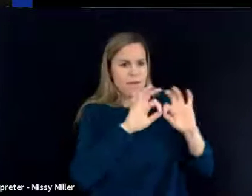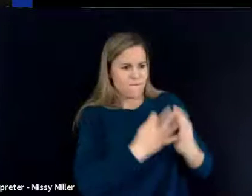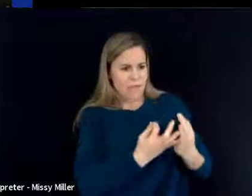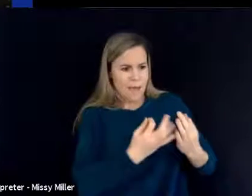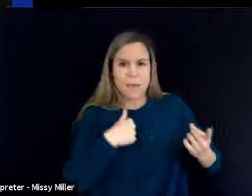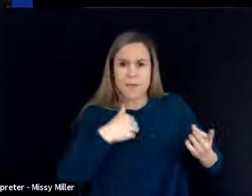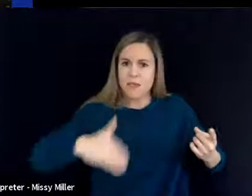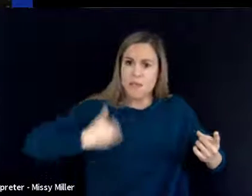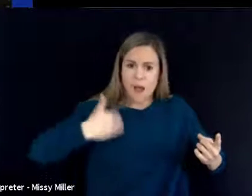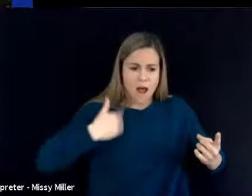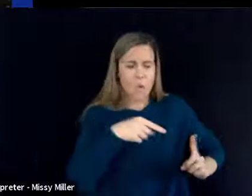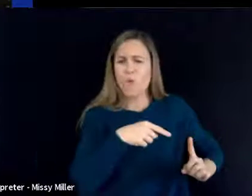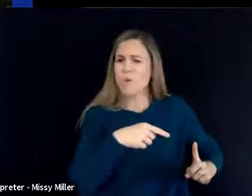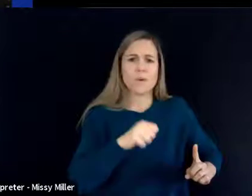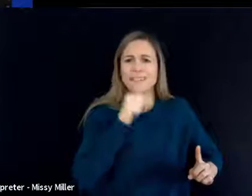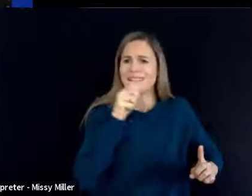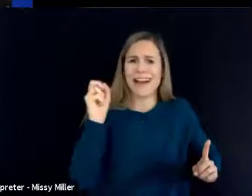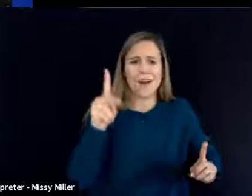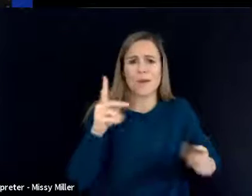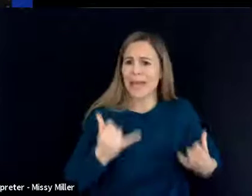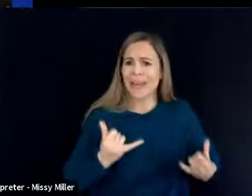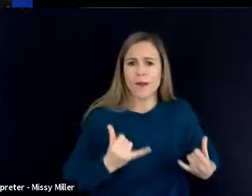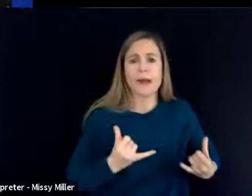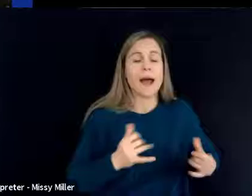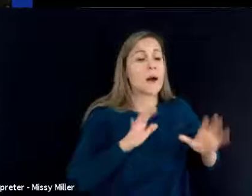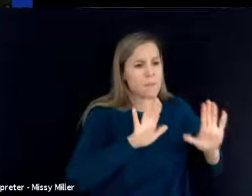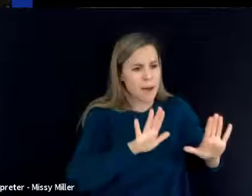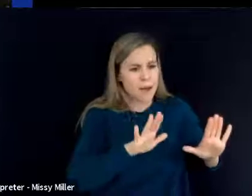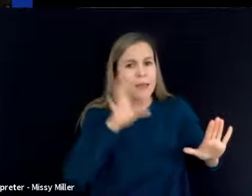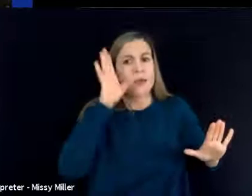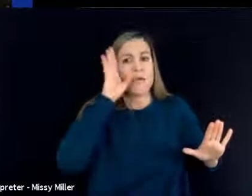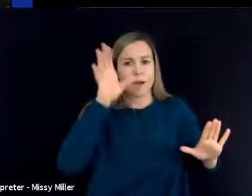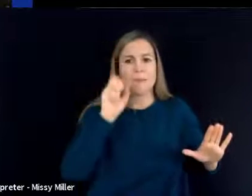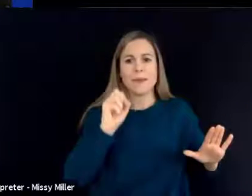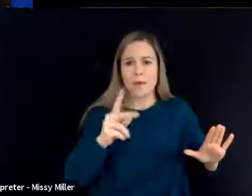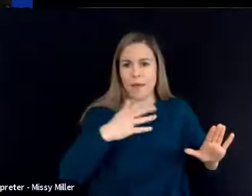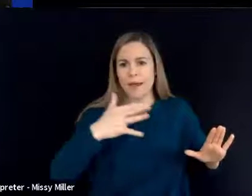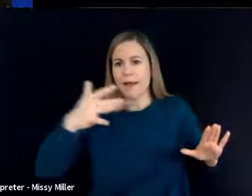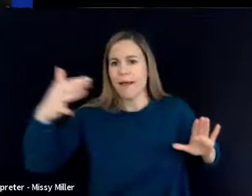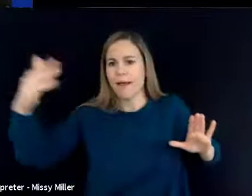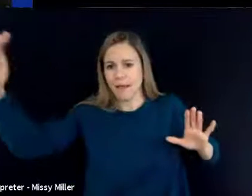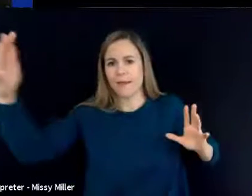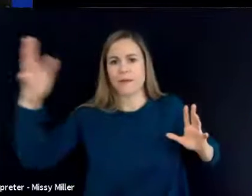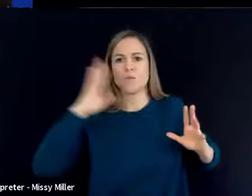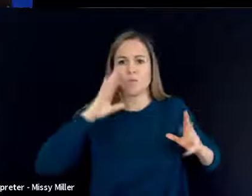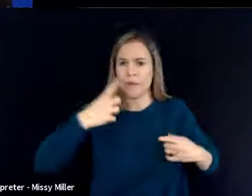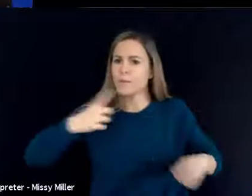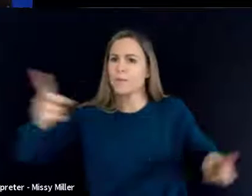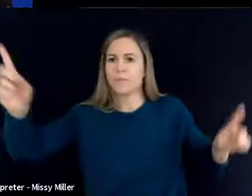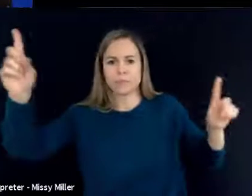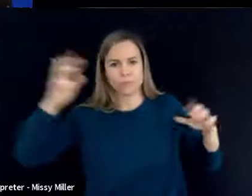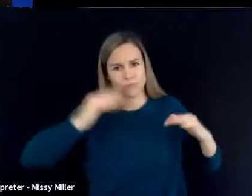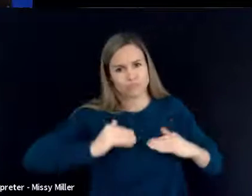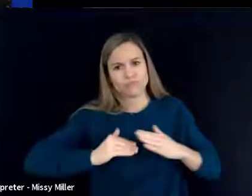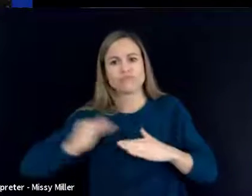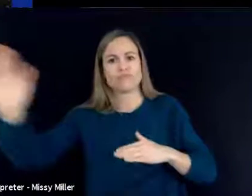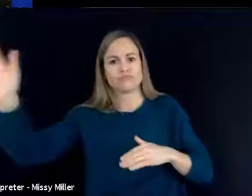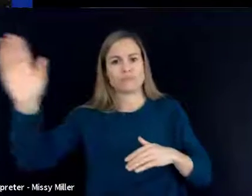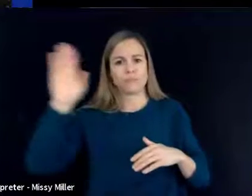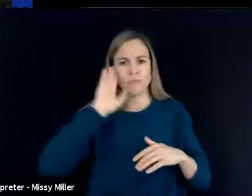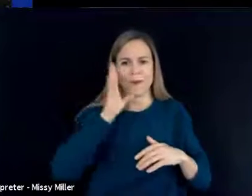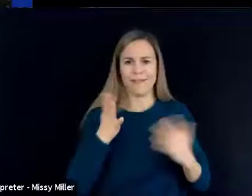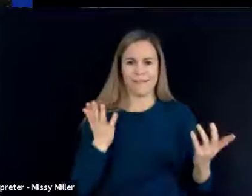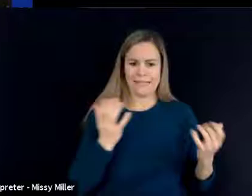right now, but it can be okay and it will be okay. You know, today doesn't predict the future, because look at Lacey now.